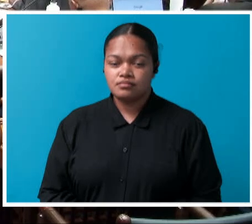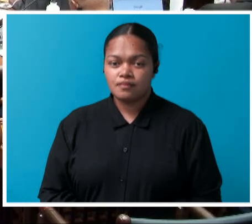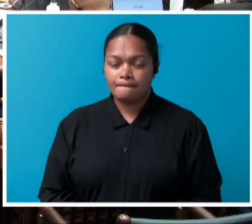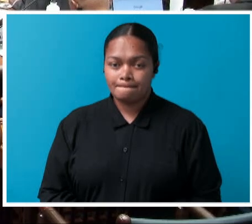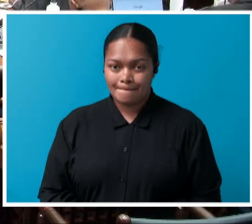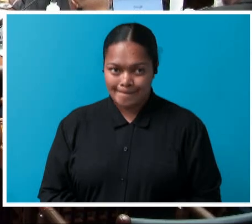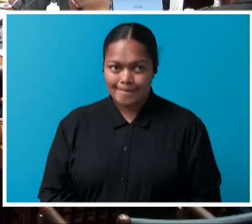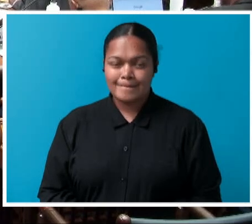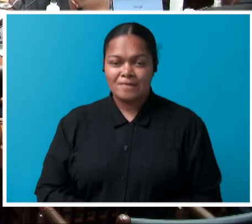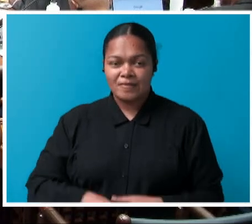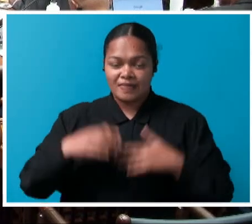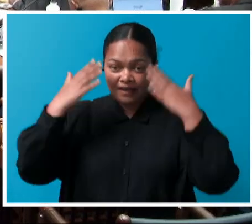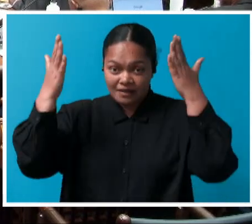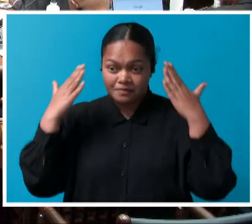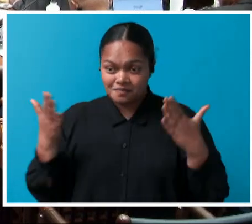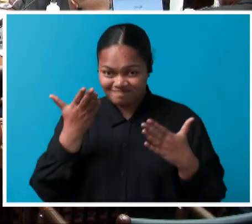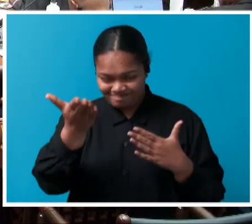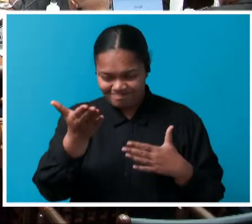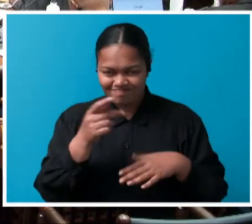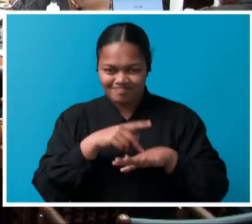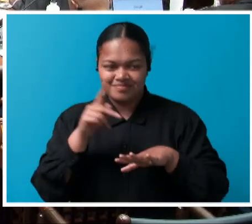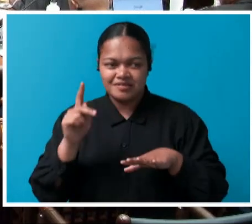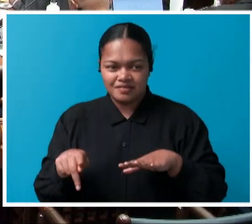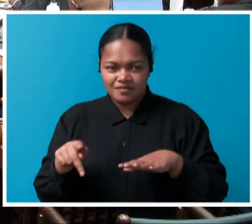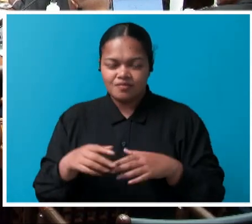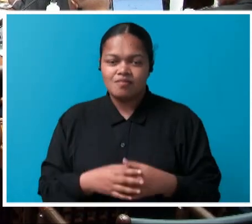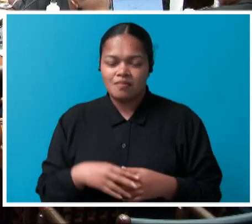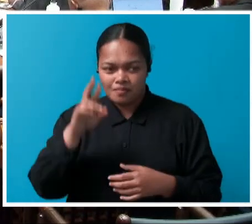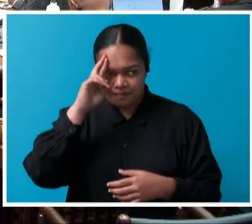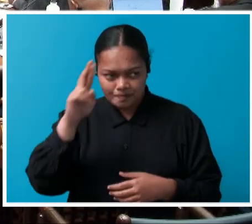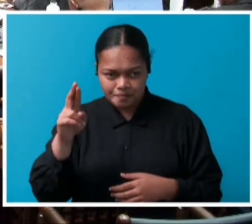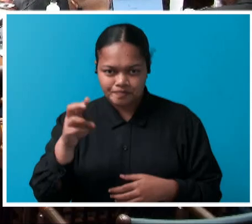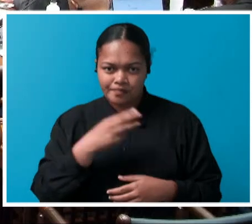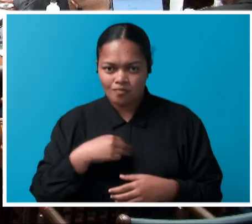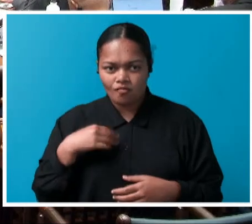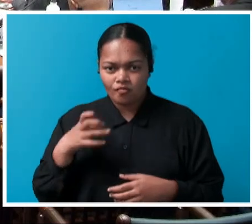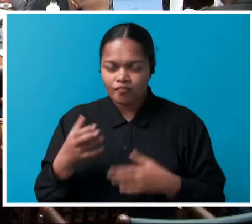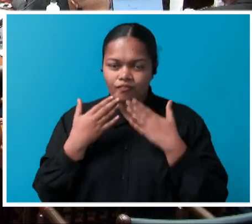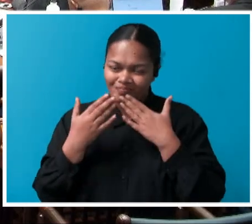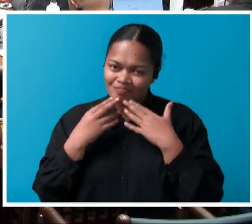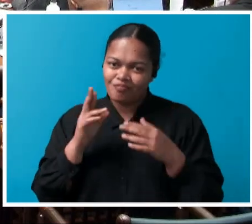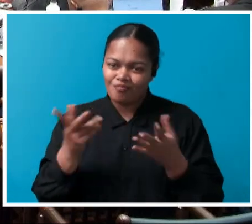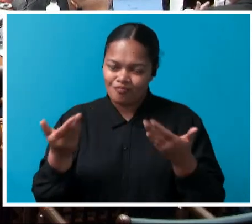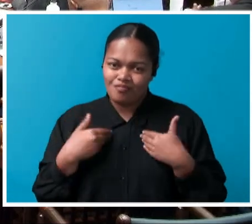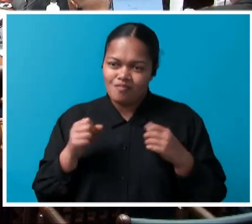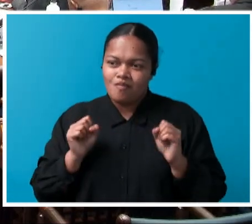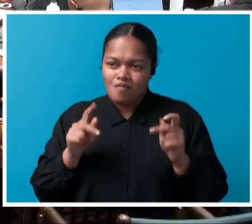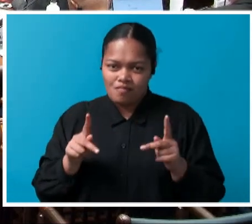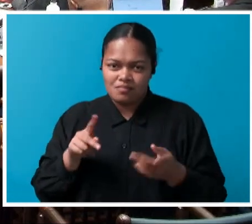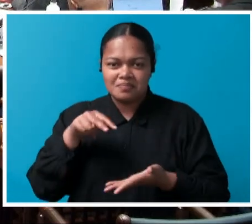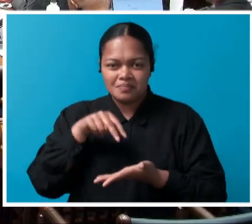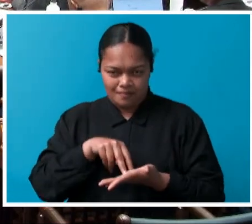The Speaker of Parliament, the Learned Philmon Sitoko. Sir, thank you for the opportunity to stand